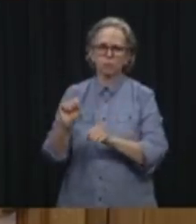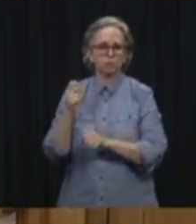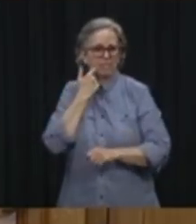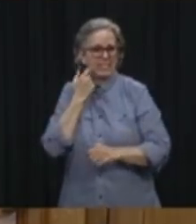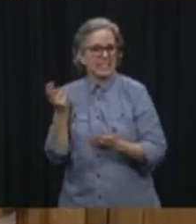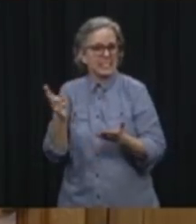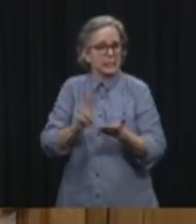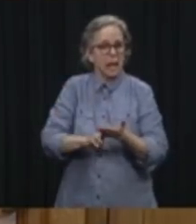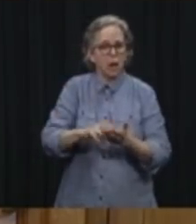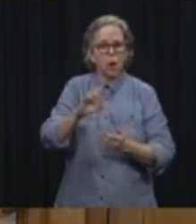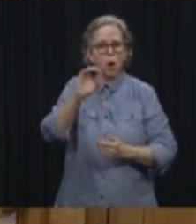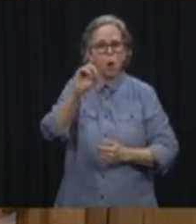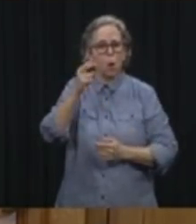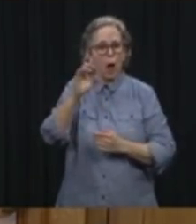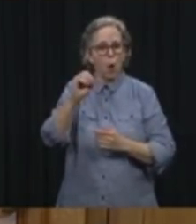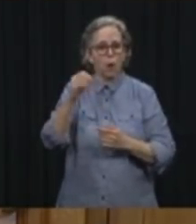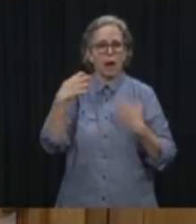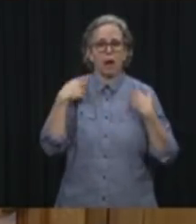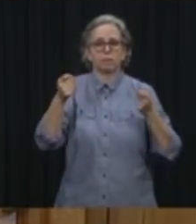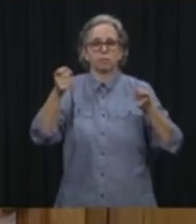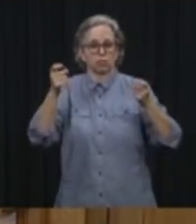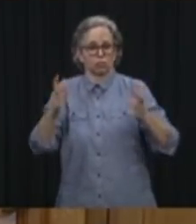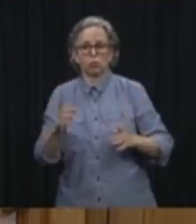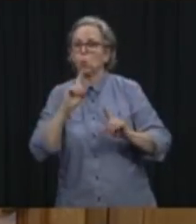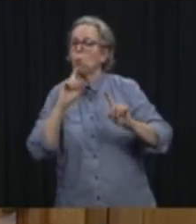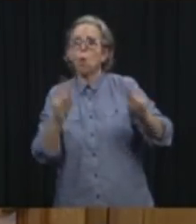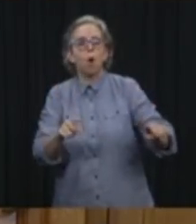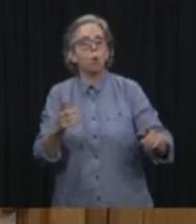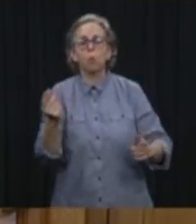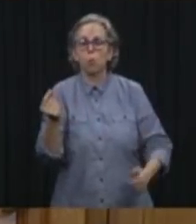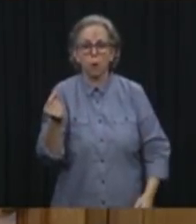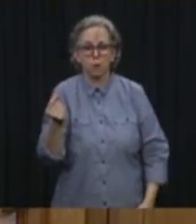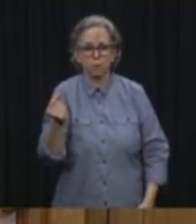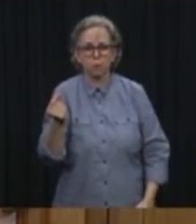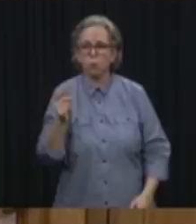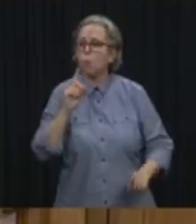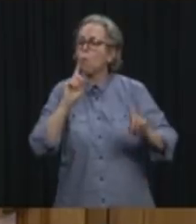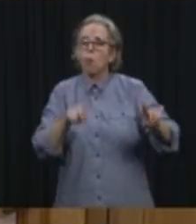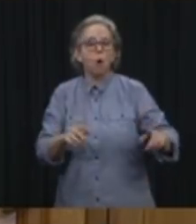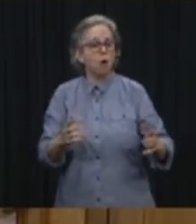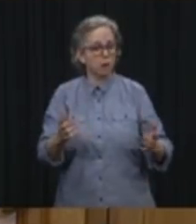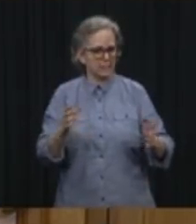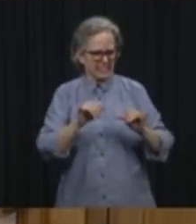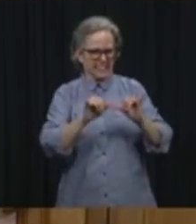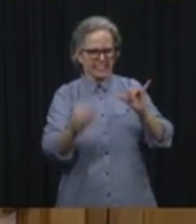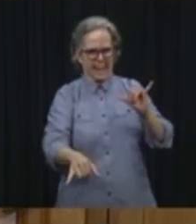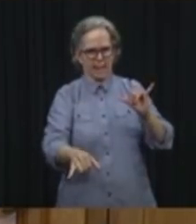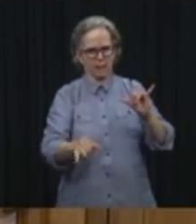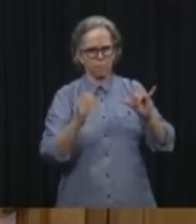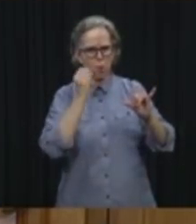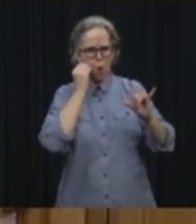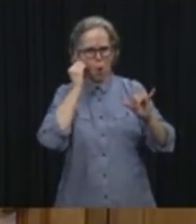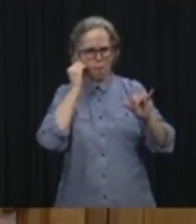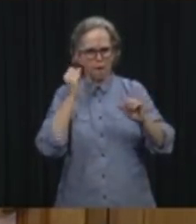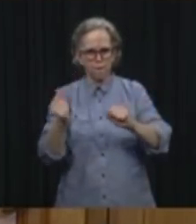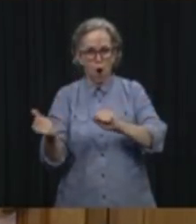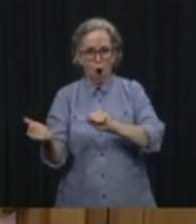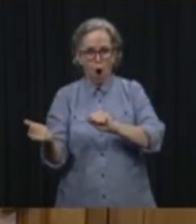Dr. Acton just signed a stay-at-home order for all Ohioans.